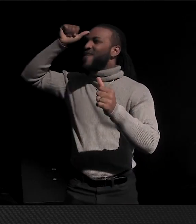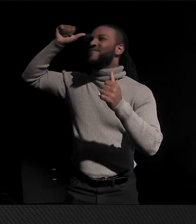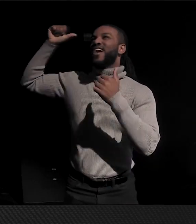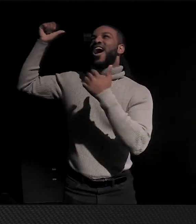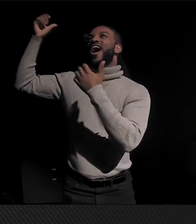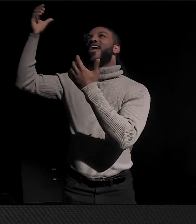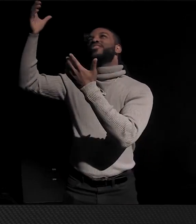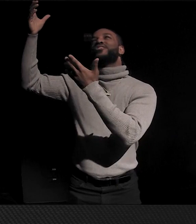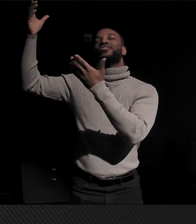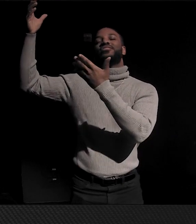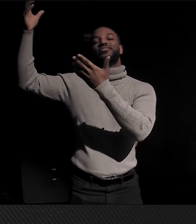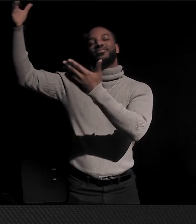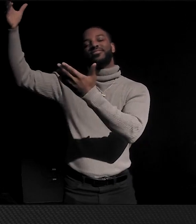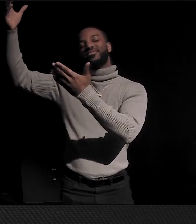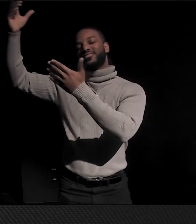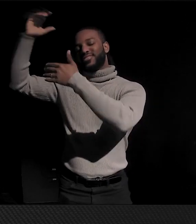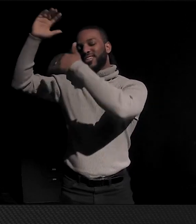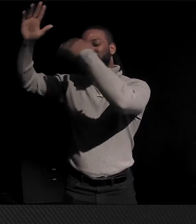For our